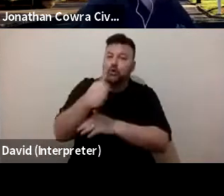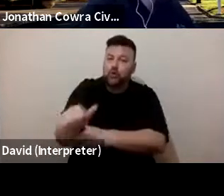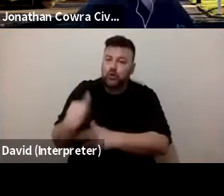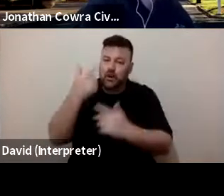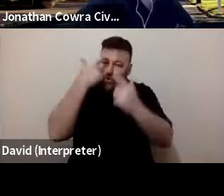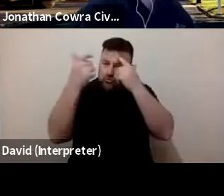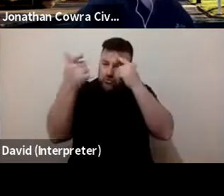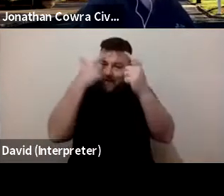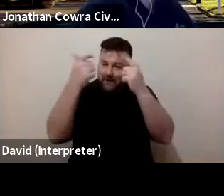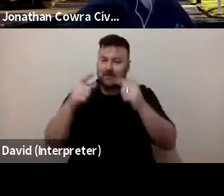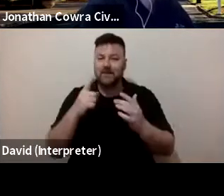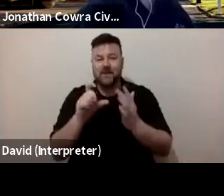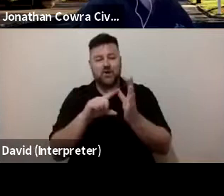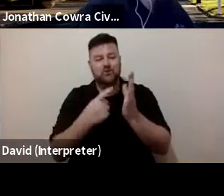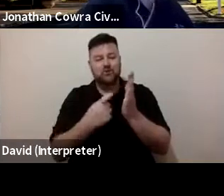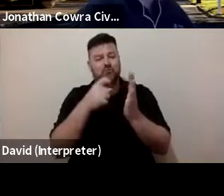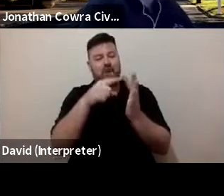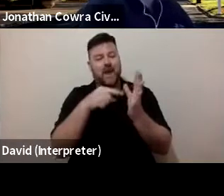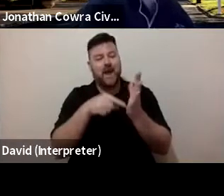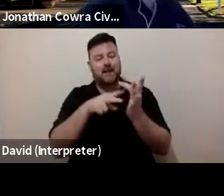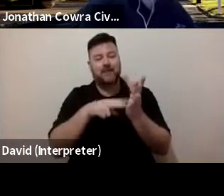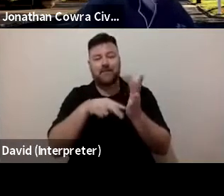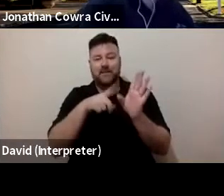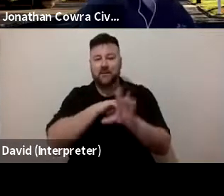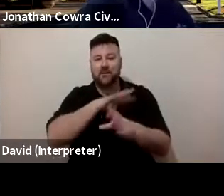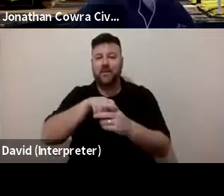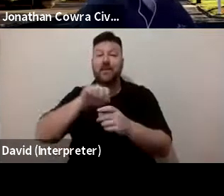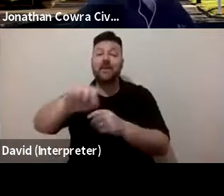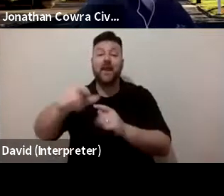of their learning community. And